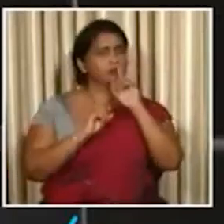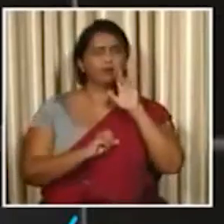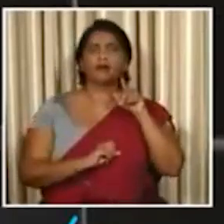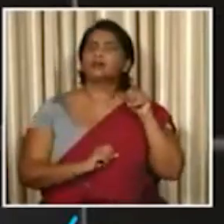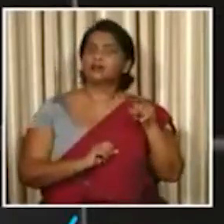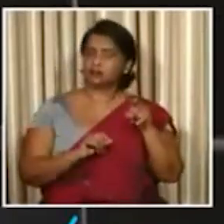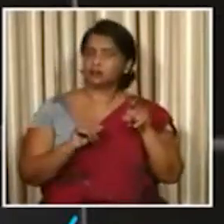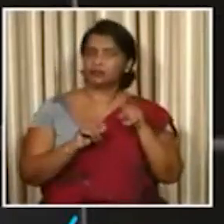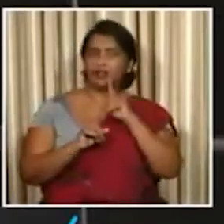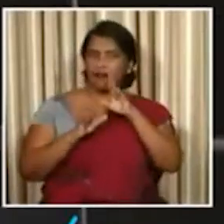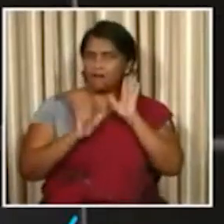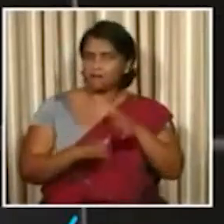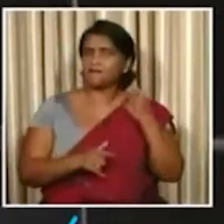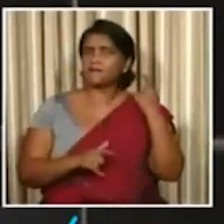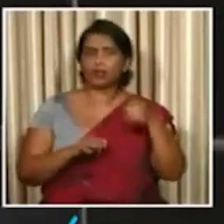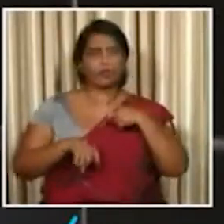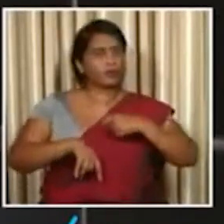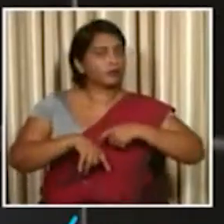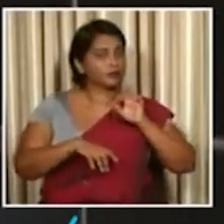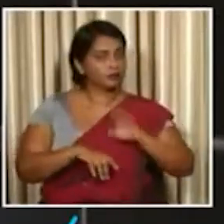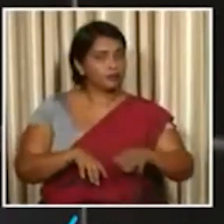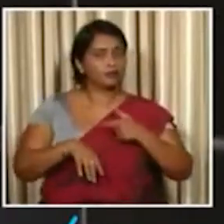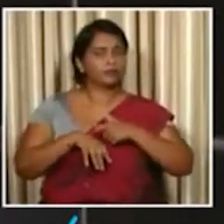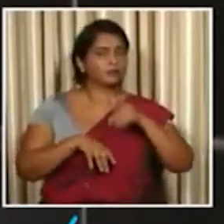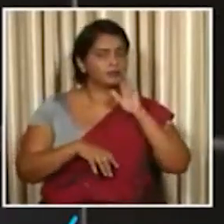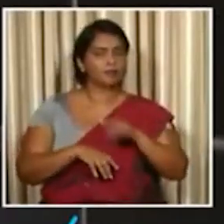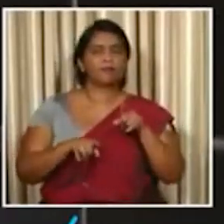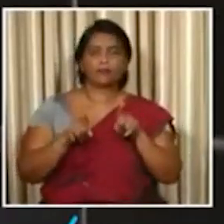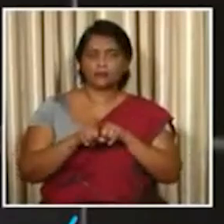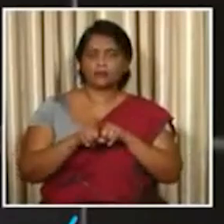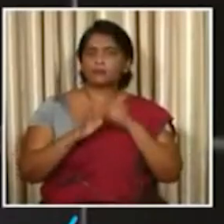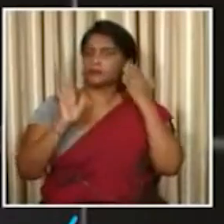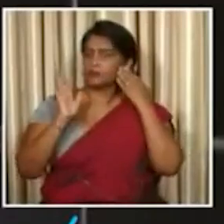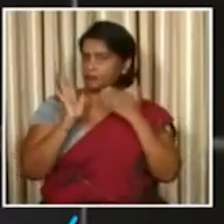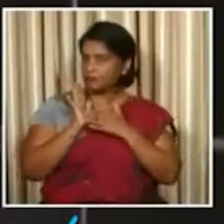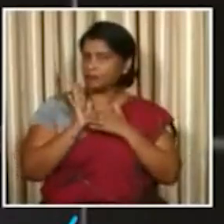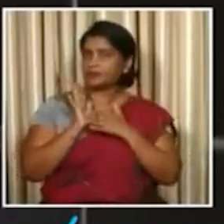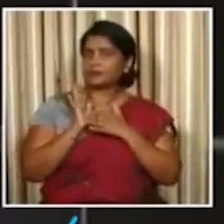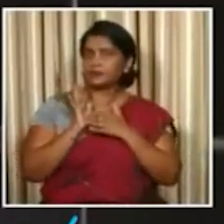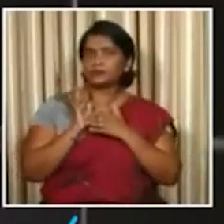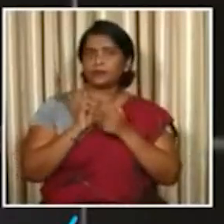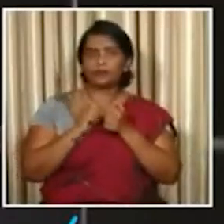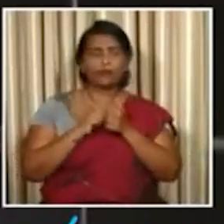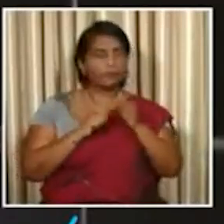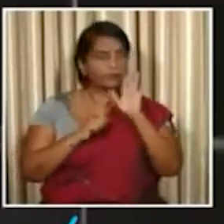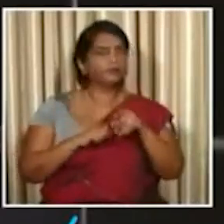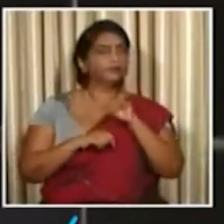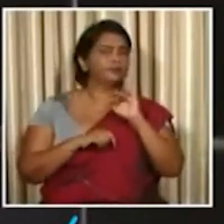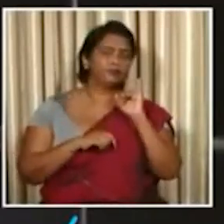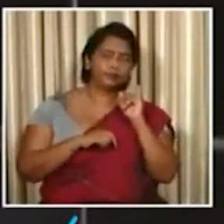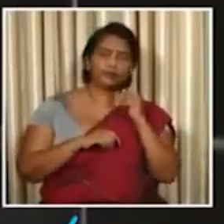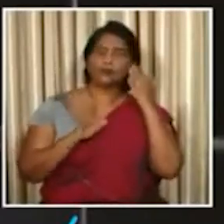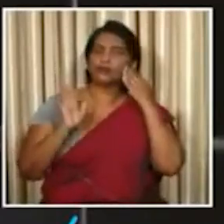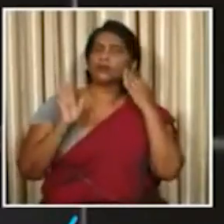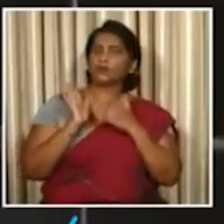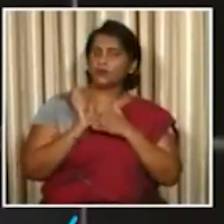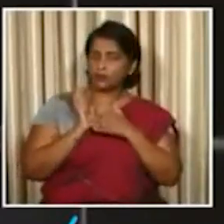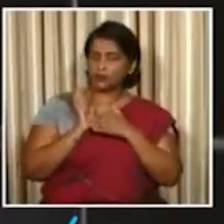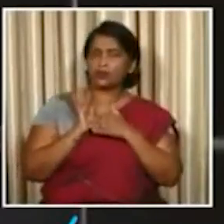this opportunity to bring some pressure on the government to take a bold stand now